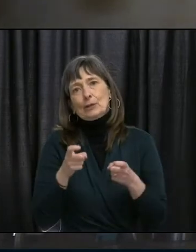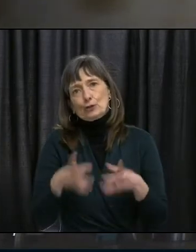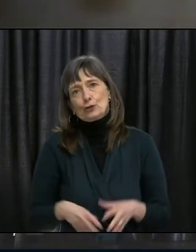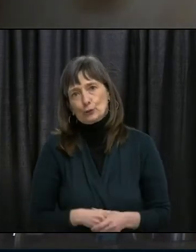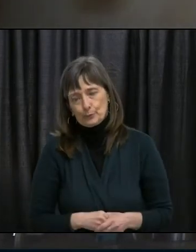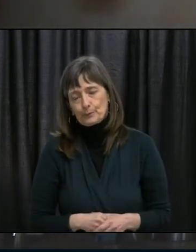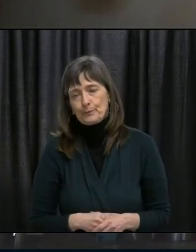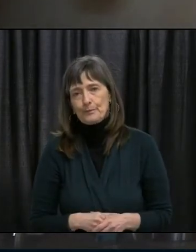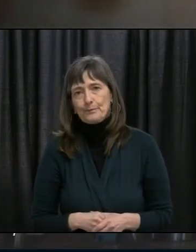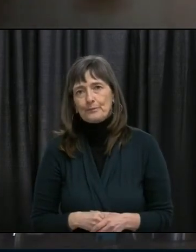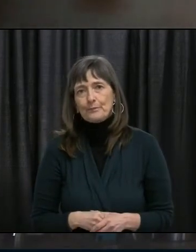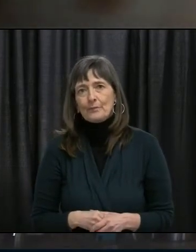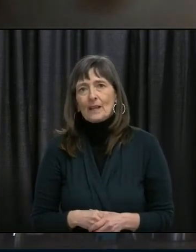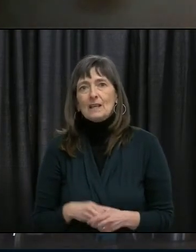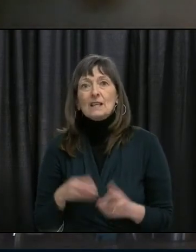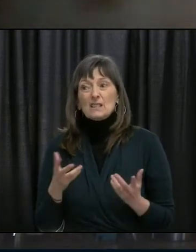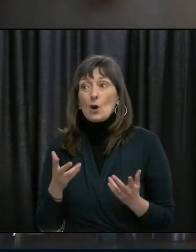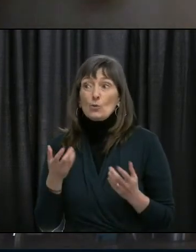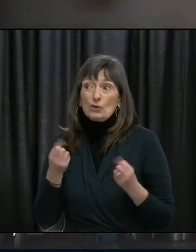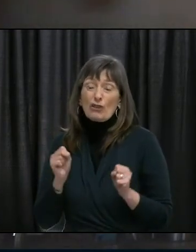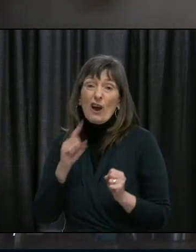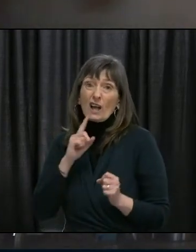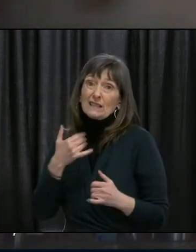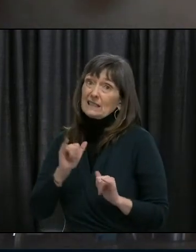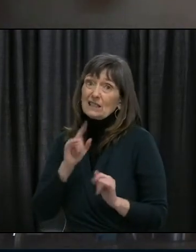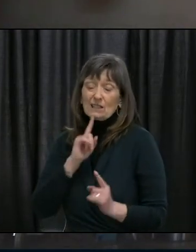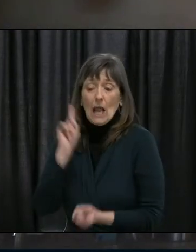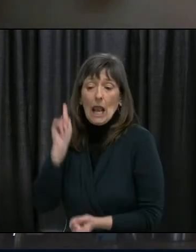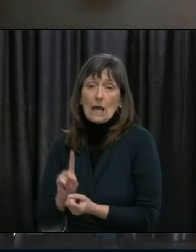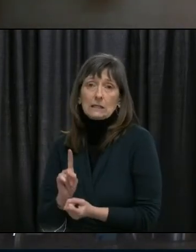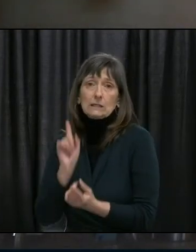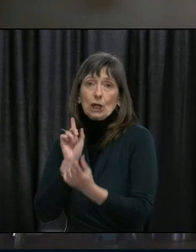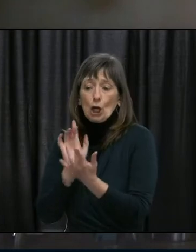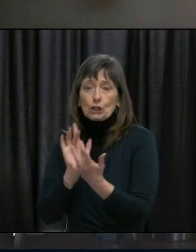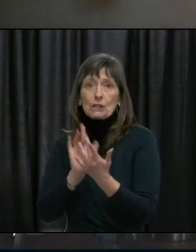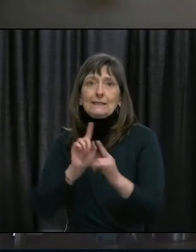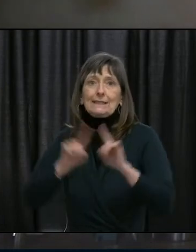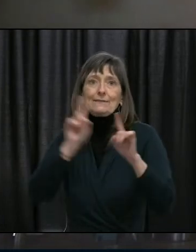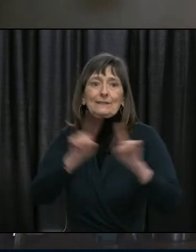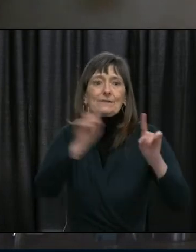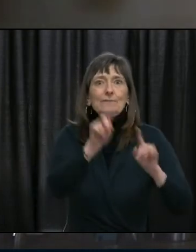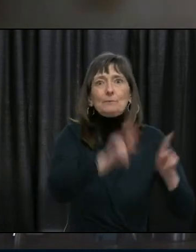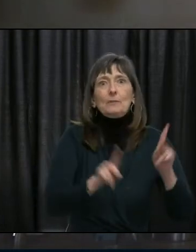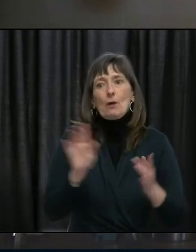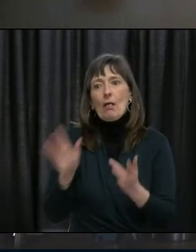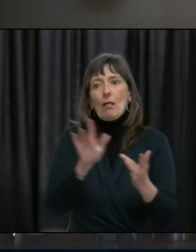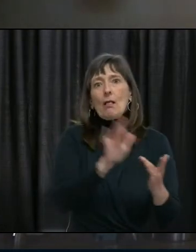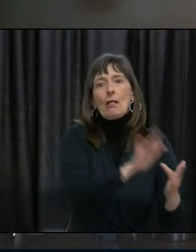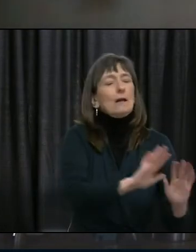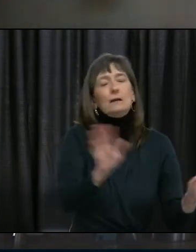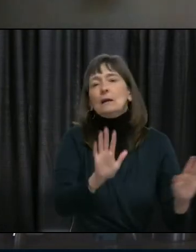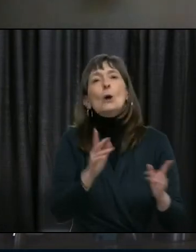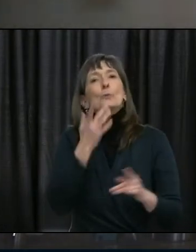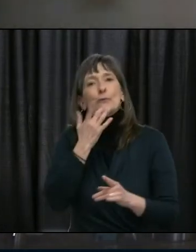down the number of different interactions with different home clients.